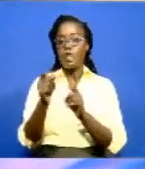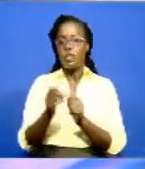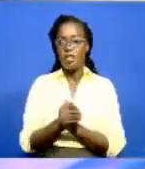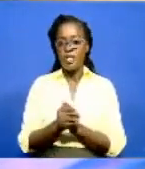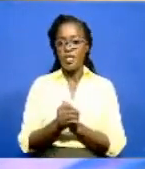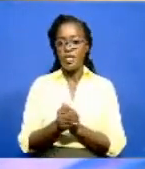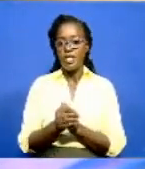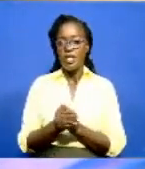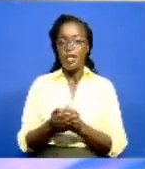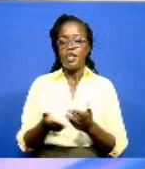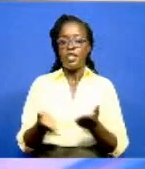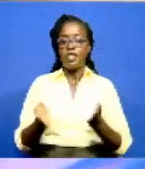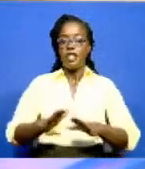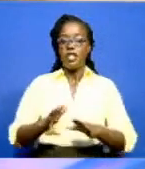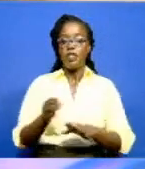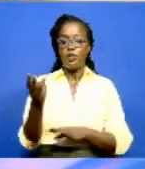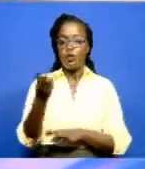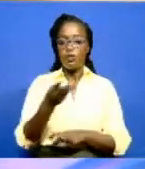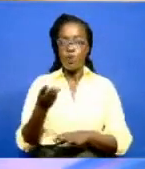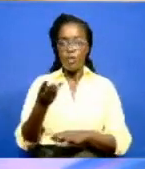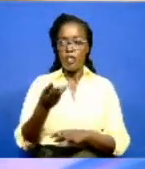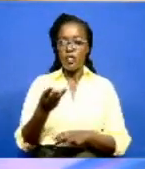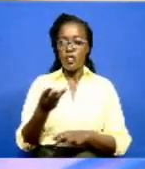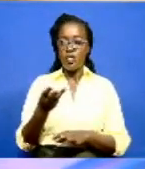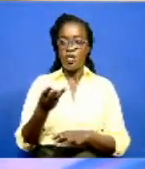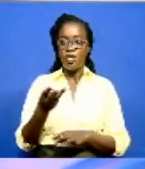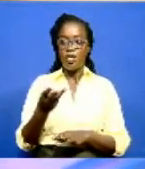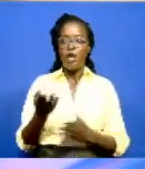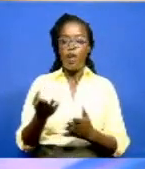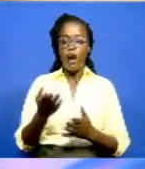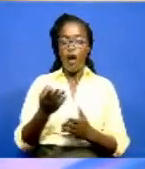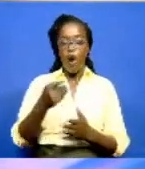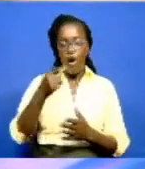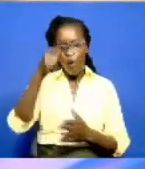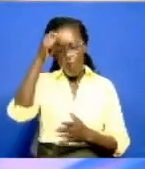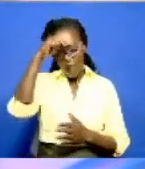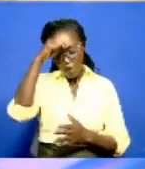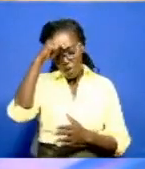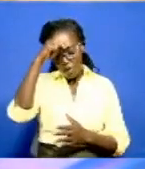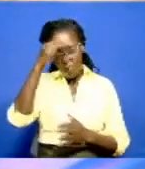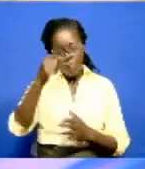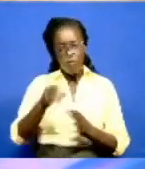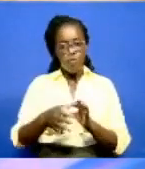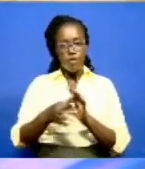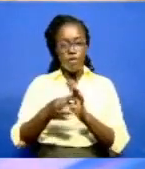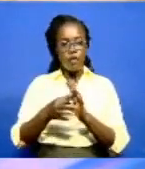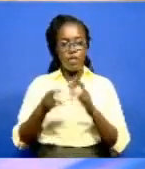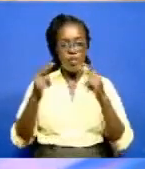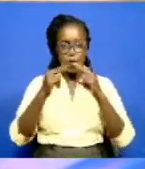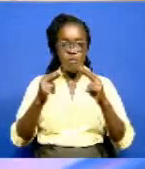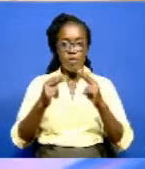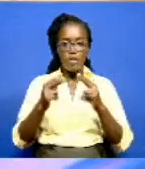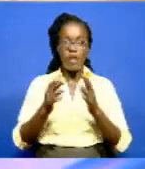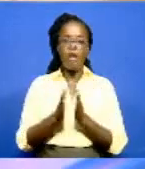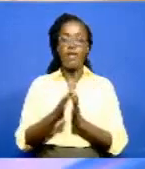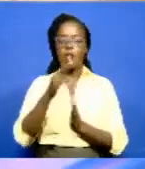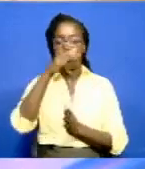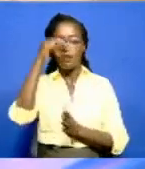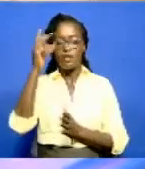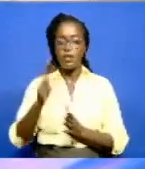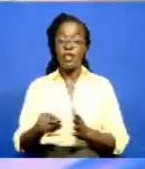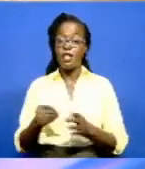died Wednesday, leaves behind inspiring words of wisdom, unity, peace, and humor. The late, nicknamed Bulldozer,